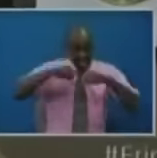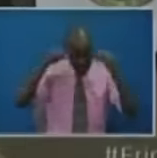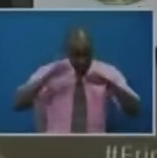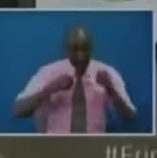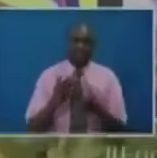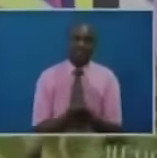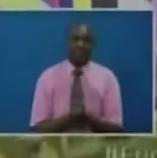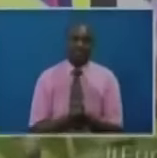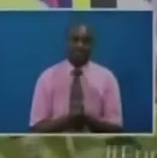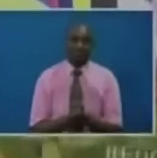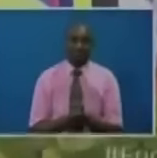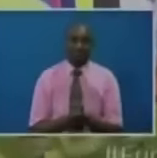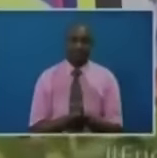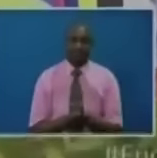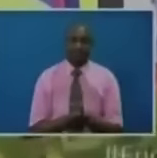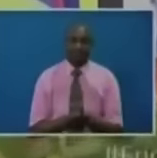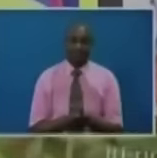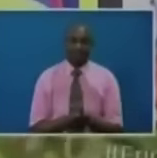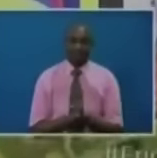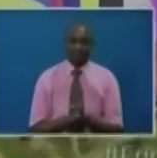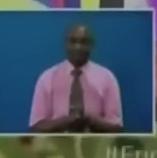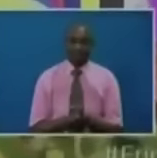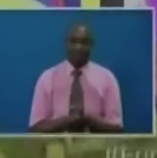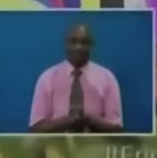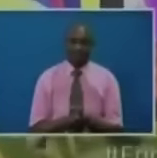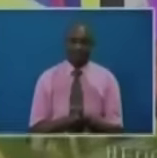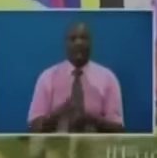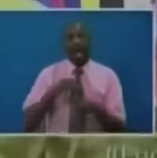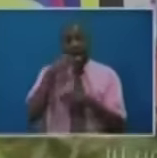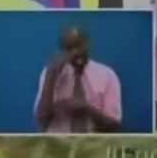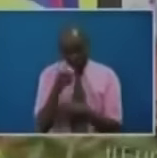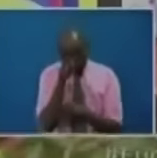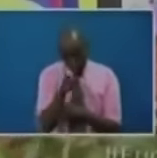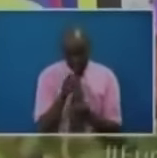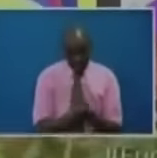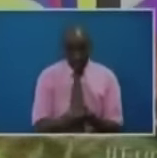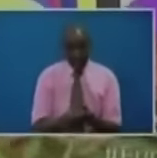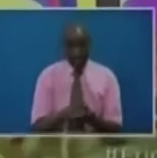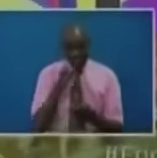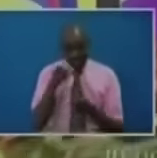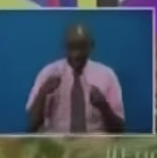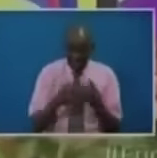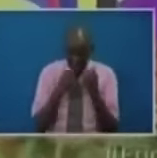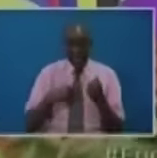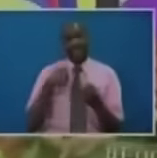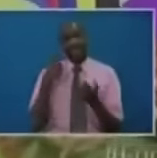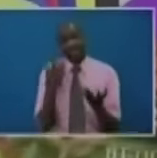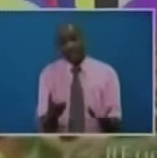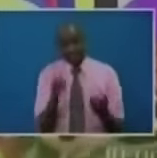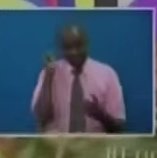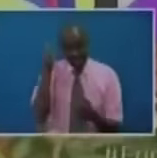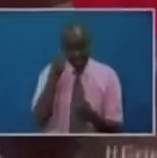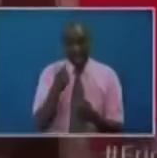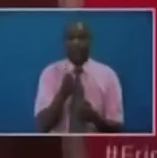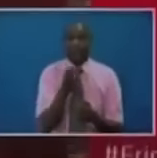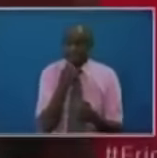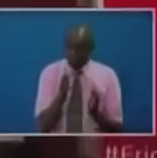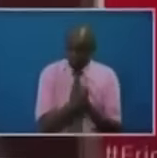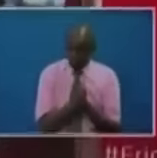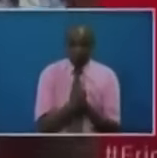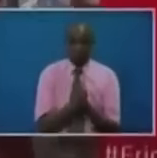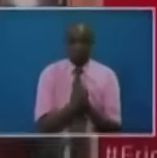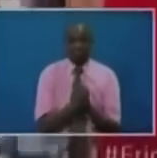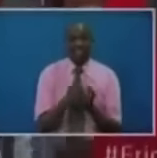bargaining agreement. Allow me to repeat that. A stand that has already attracted the attention of the Kenya Medical Practitioners